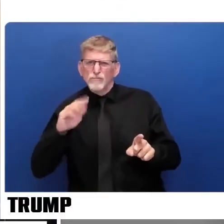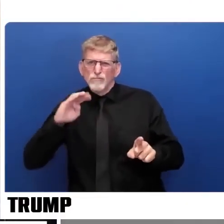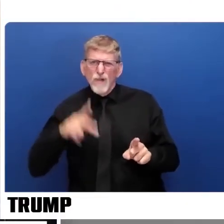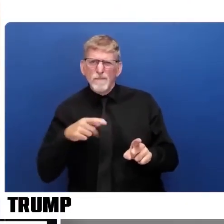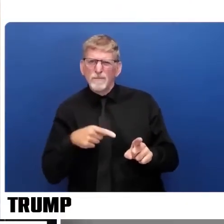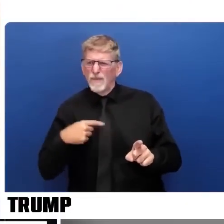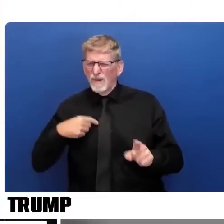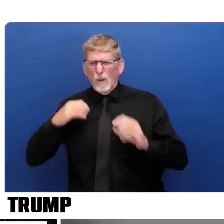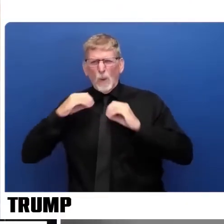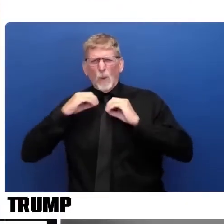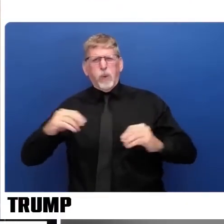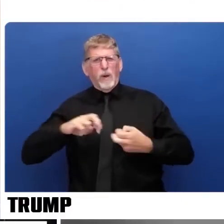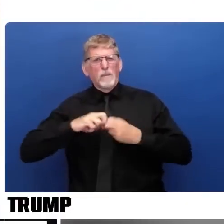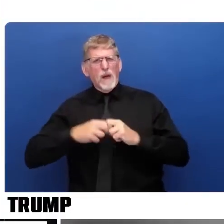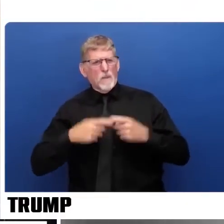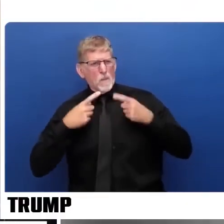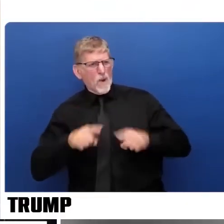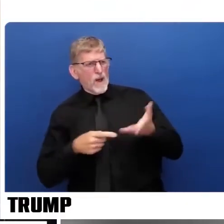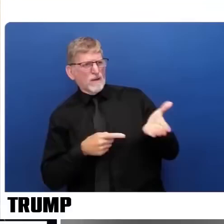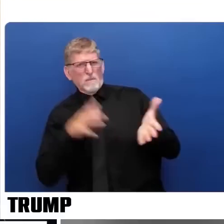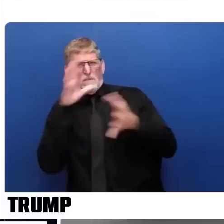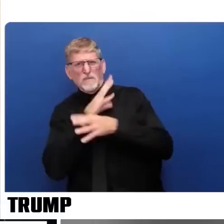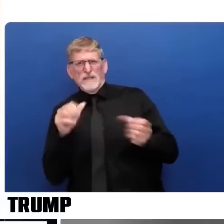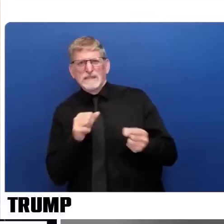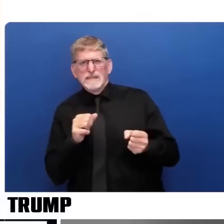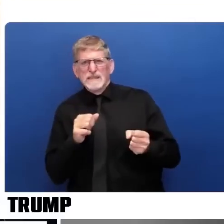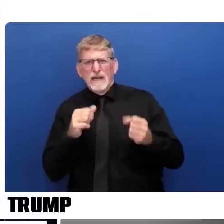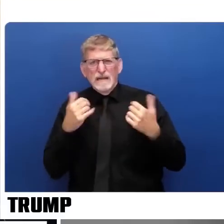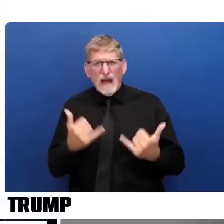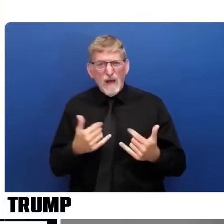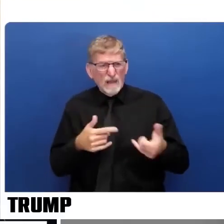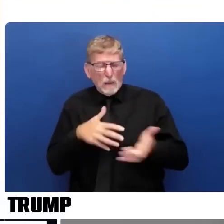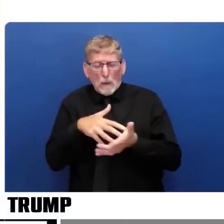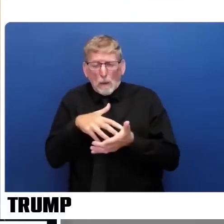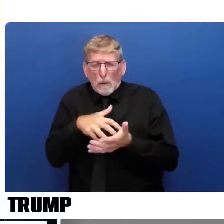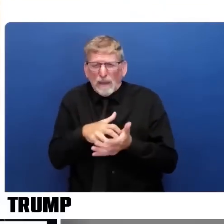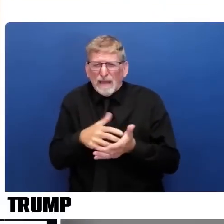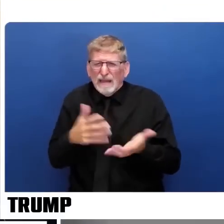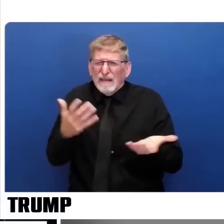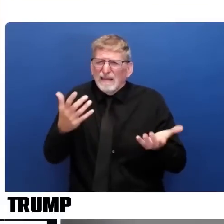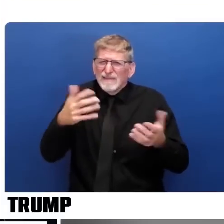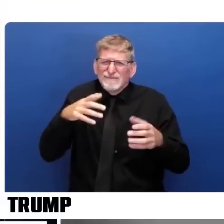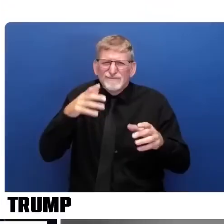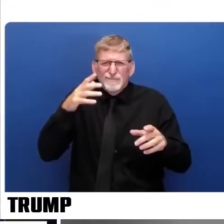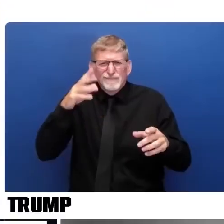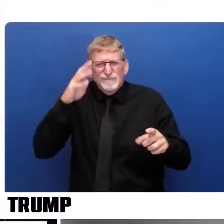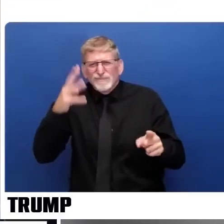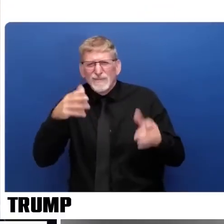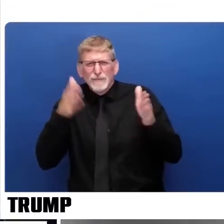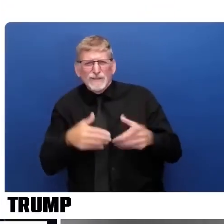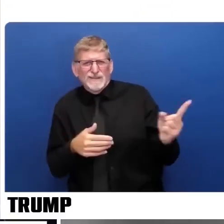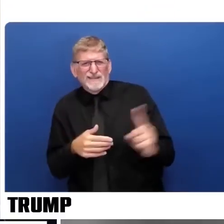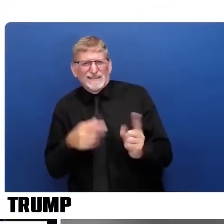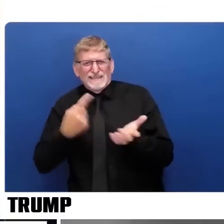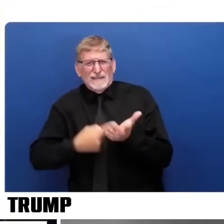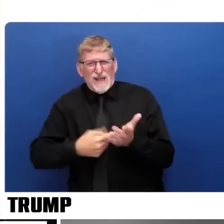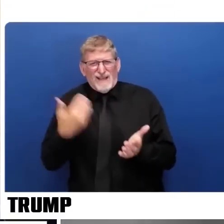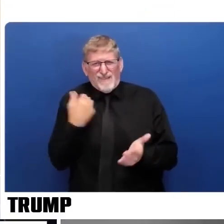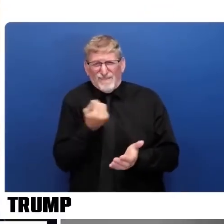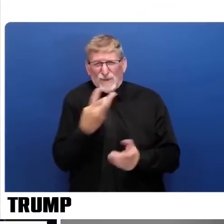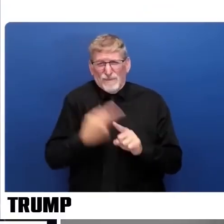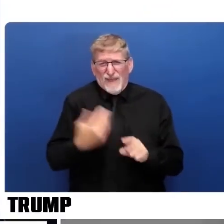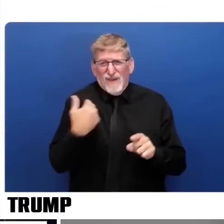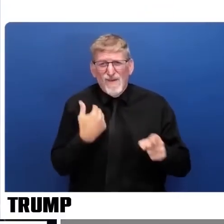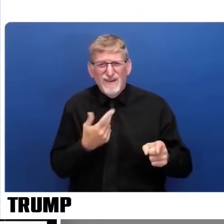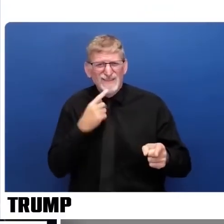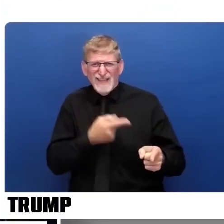weak, pathetic man that you saw at a debate just a few months ago, that if he weren't in that debate, he'd be running instead of her. She got no